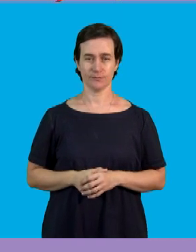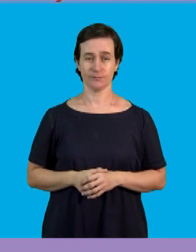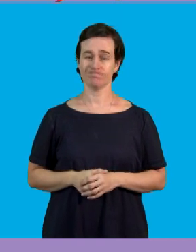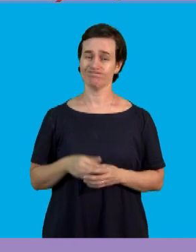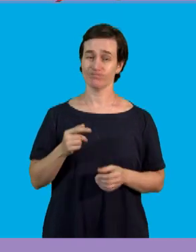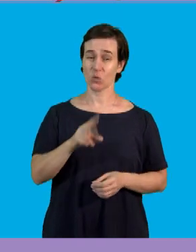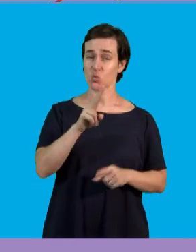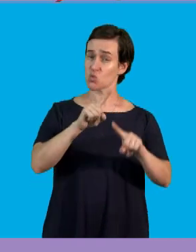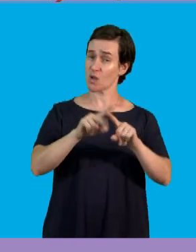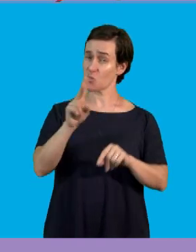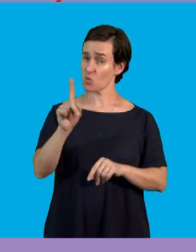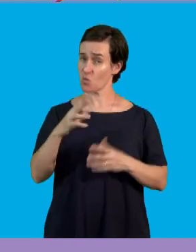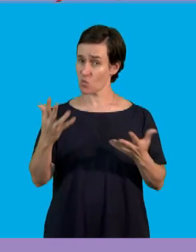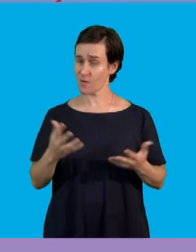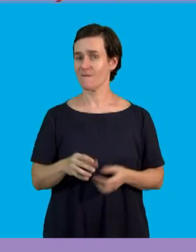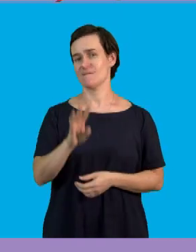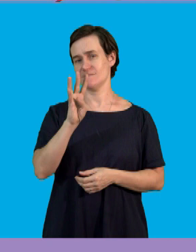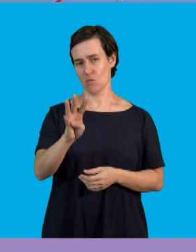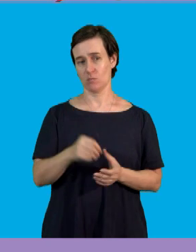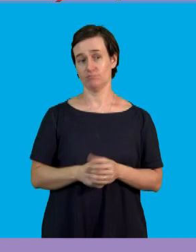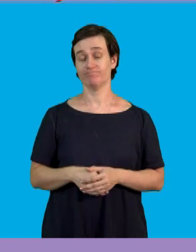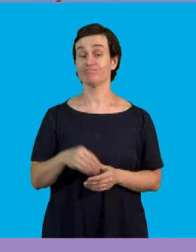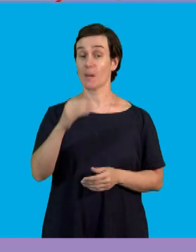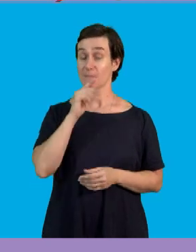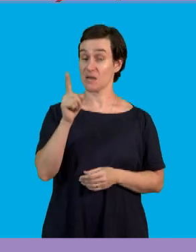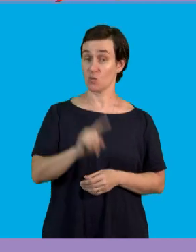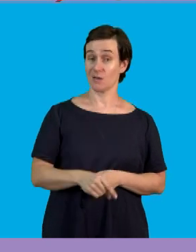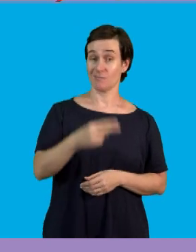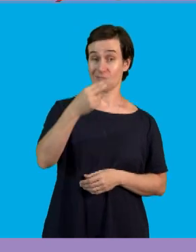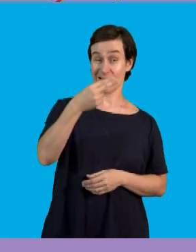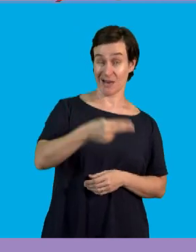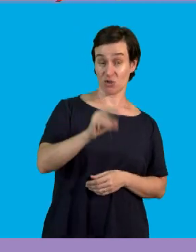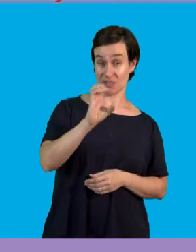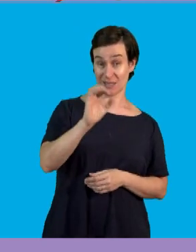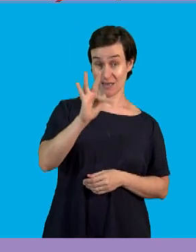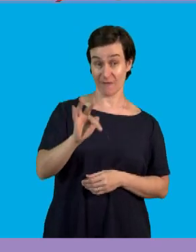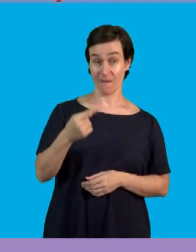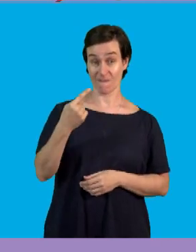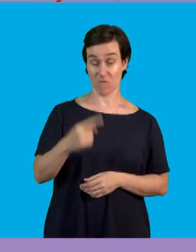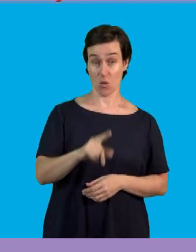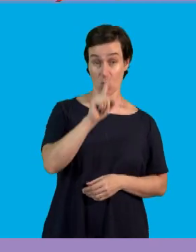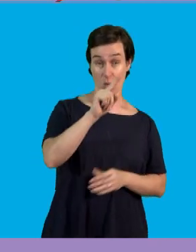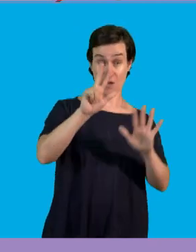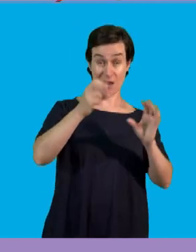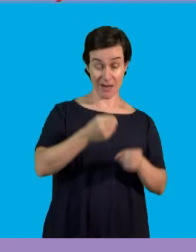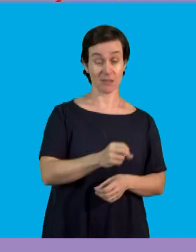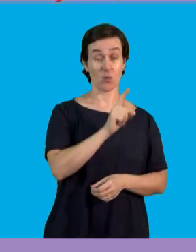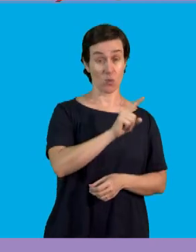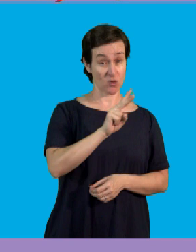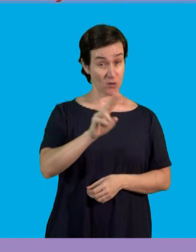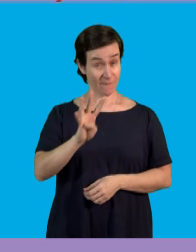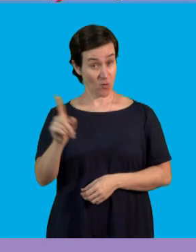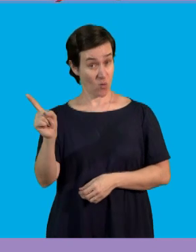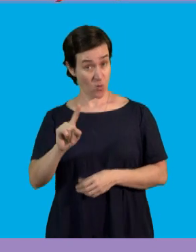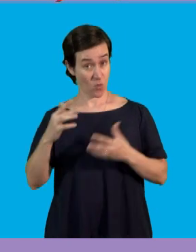2 times. So what is 2 multiplied by 2? That is a 4. This means that the highest common factor